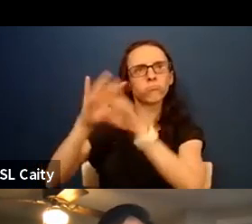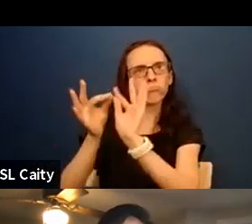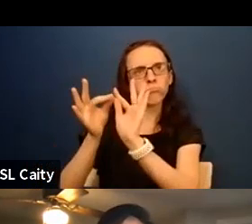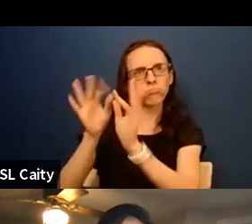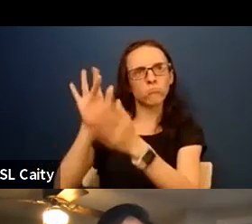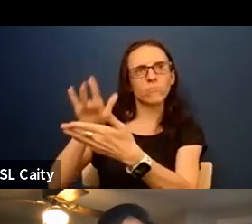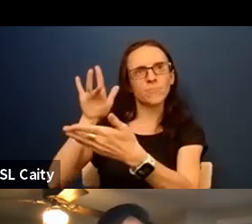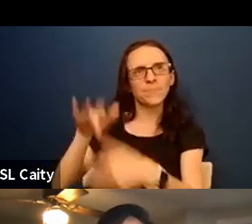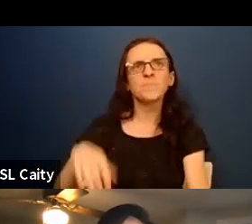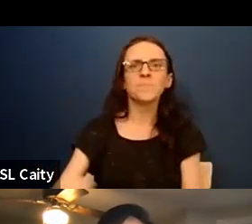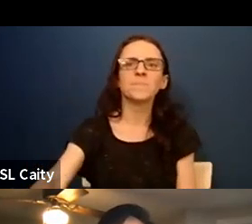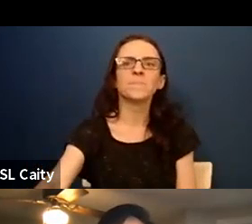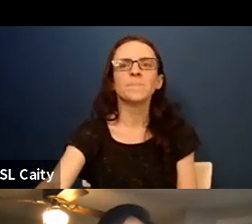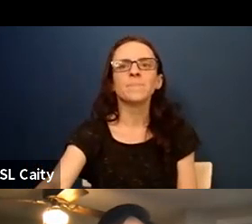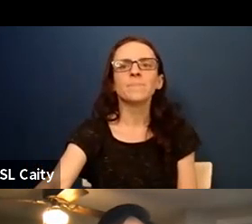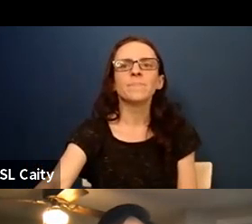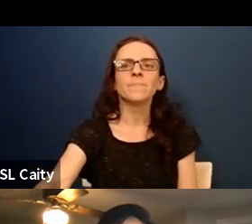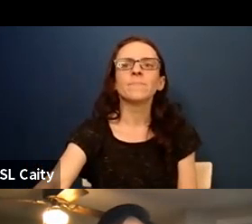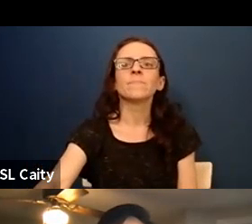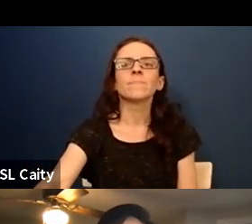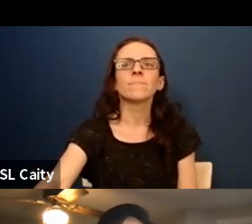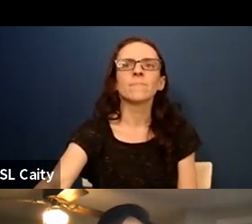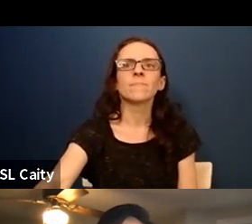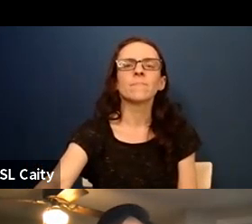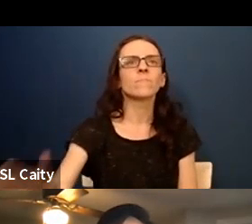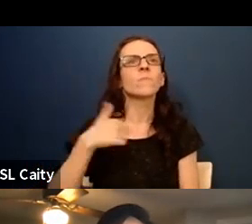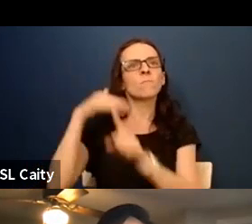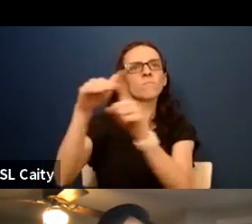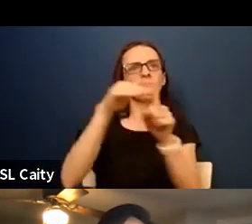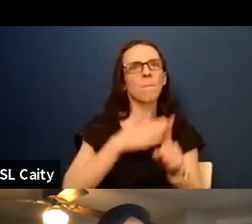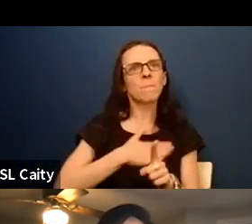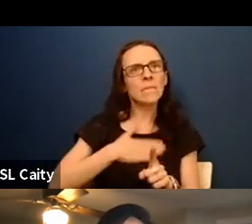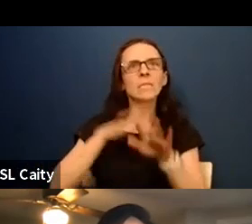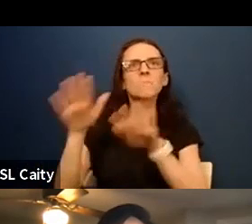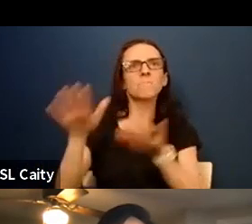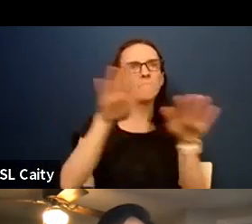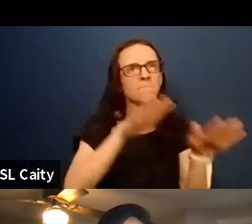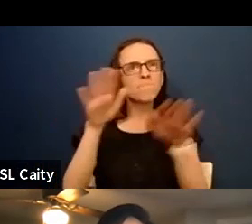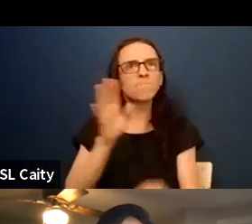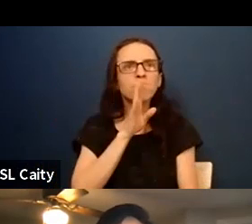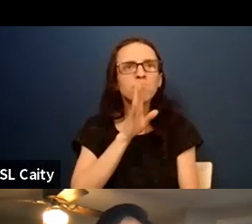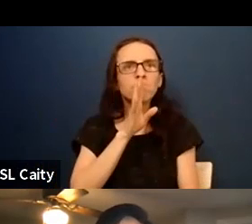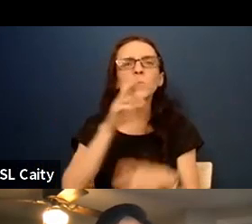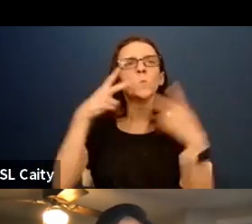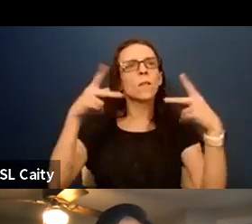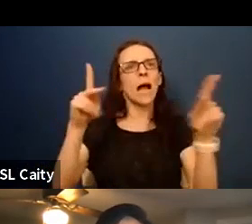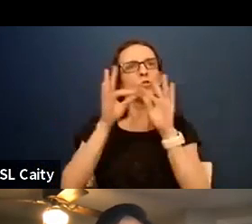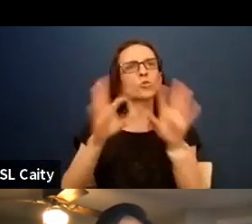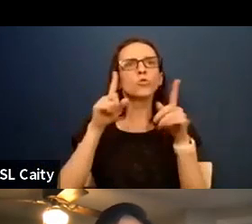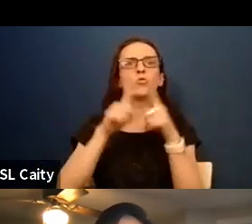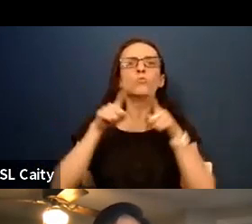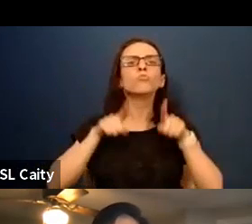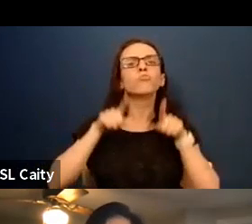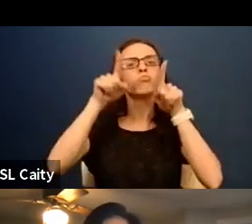screen. And I'd like to remind everyone to speak at a slower pace to assist our